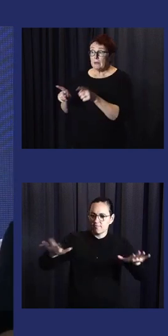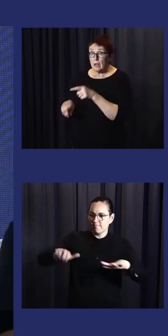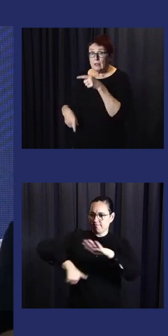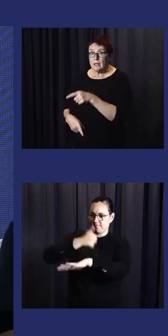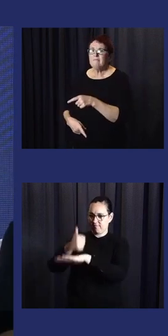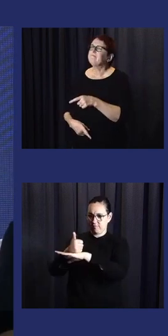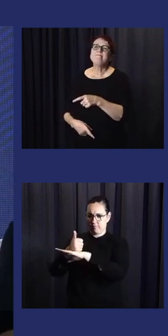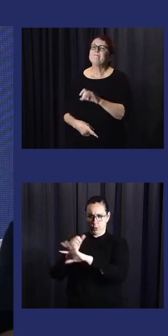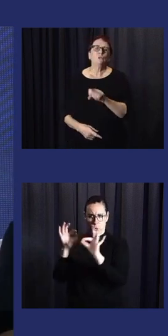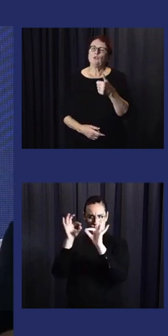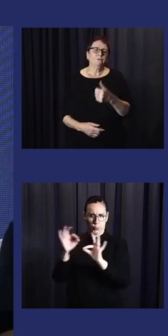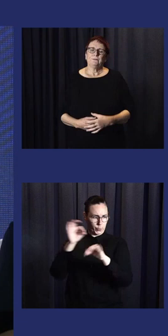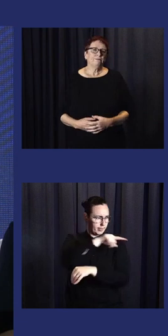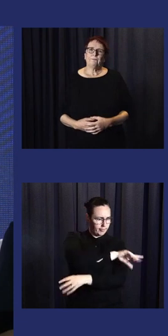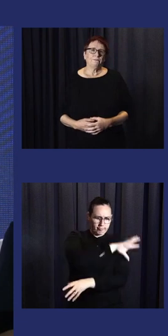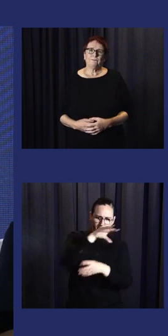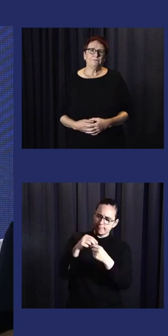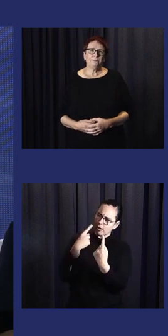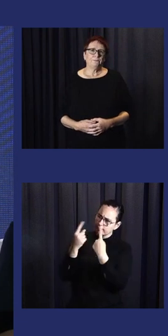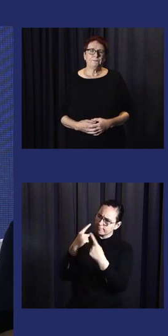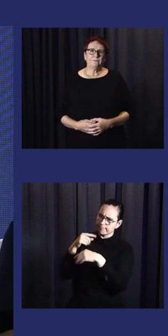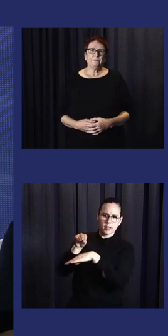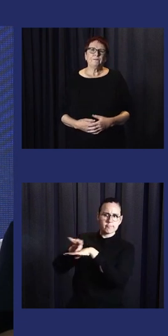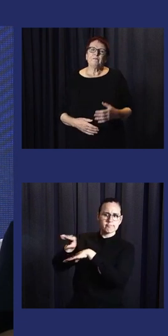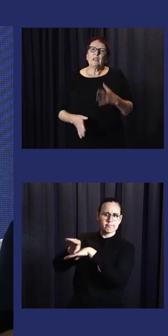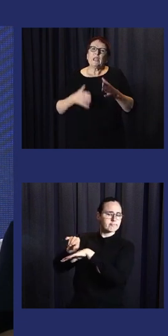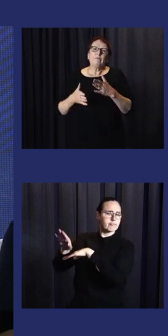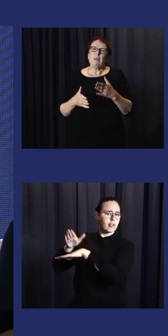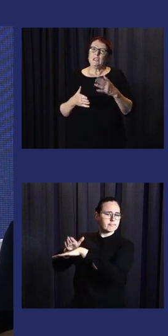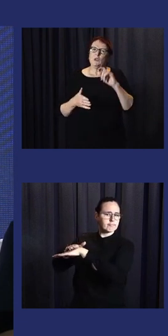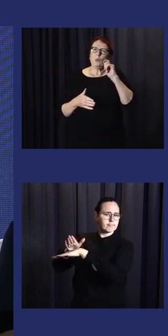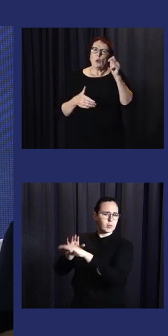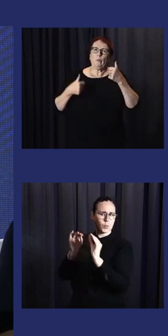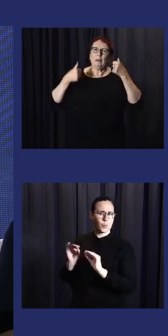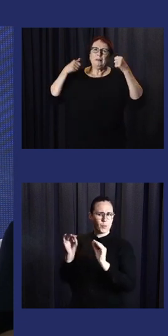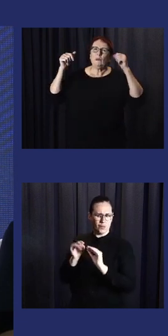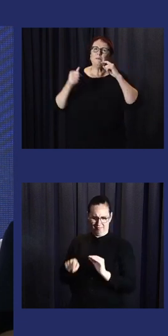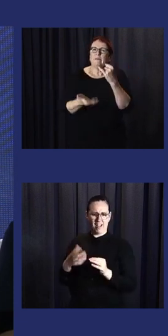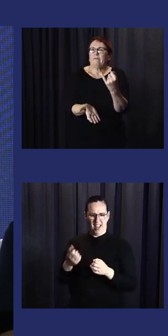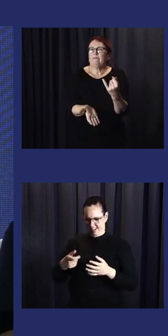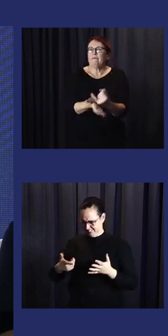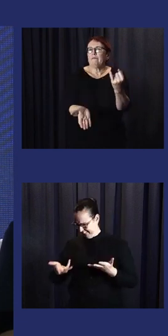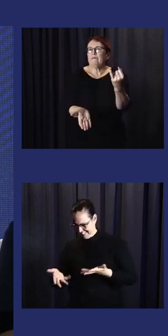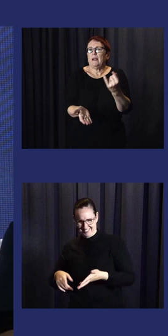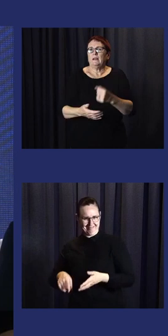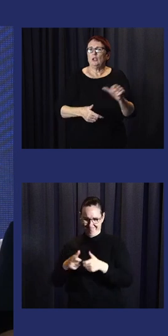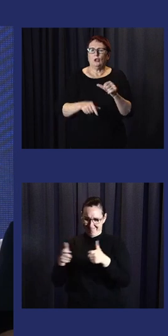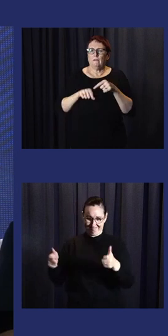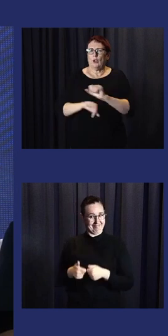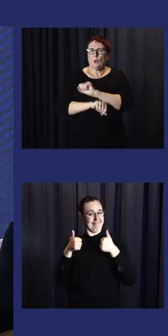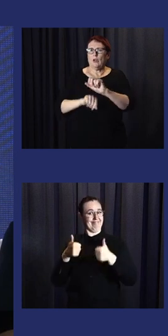of people in society, then we are really failing to what we are mandated to